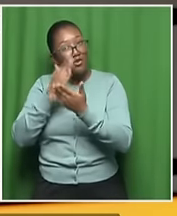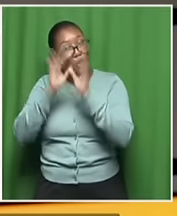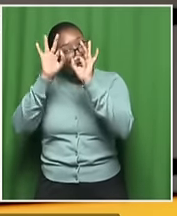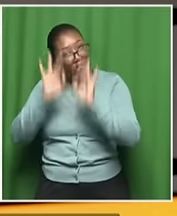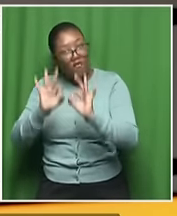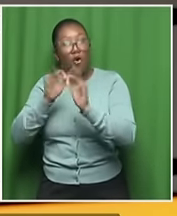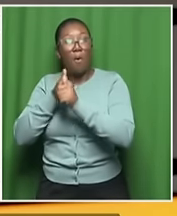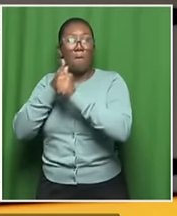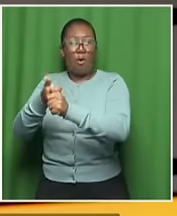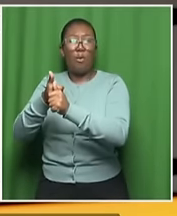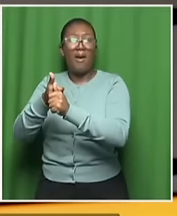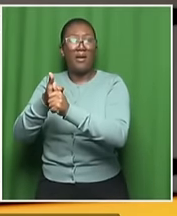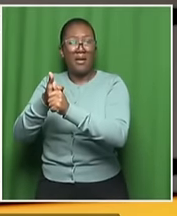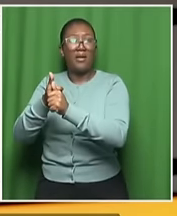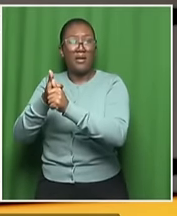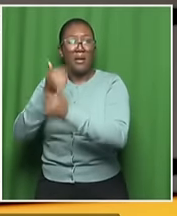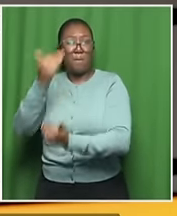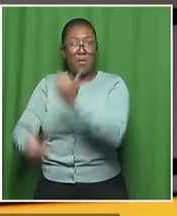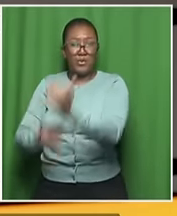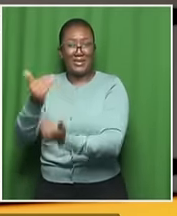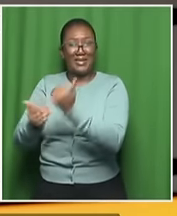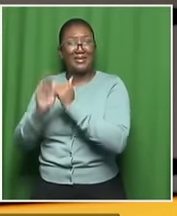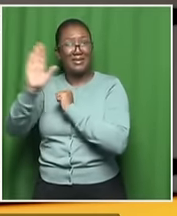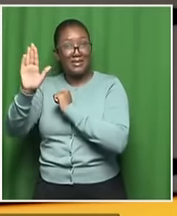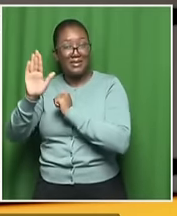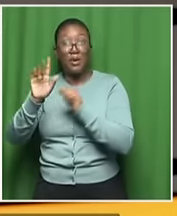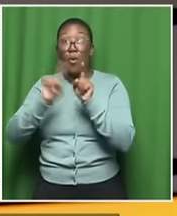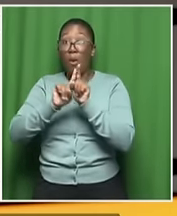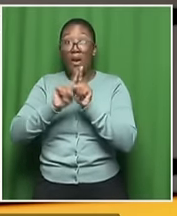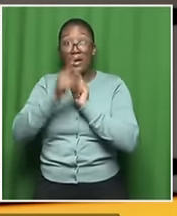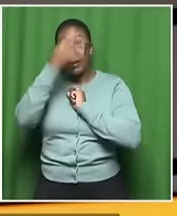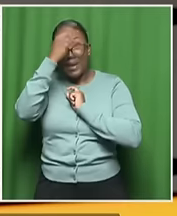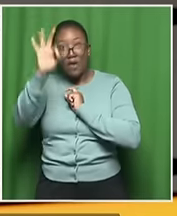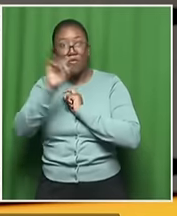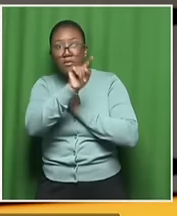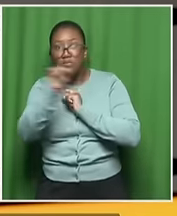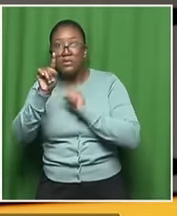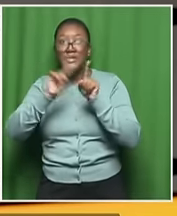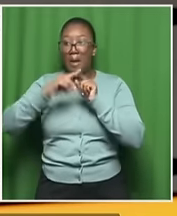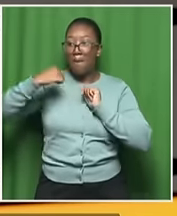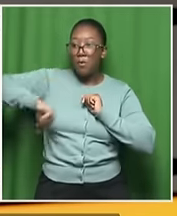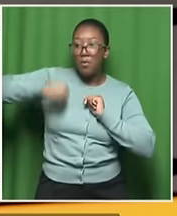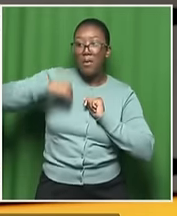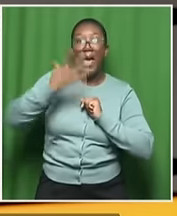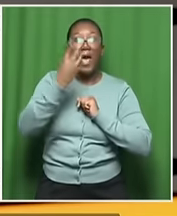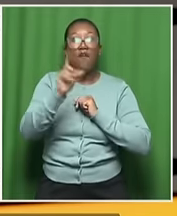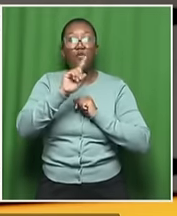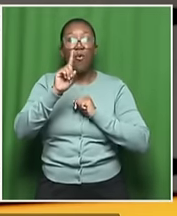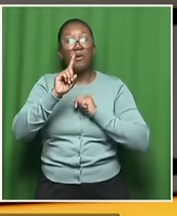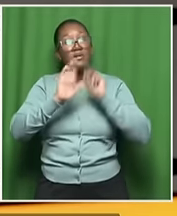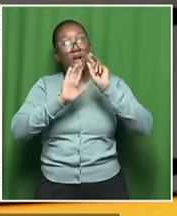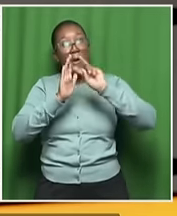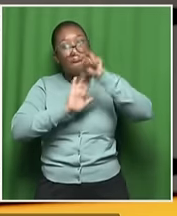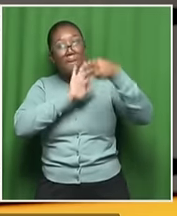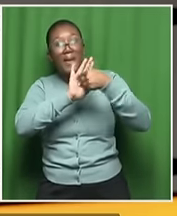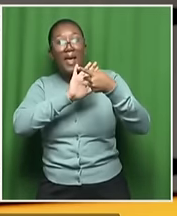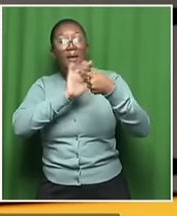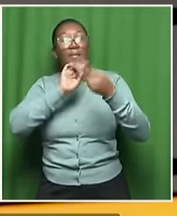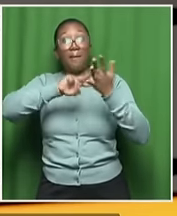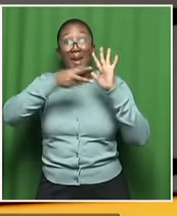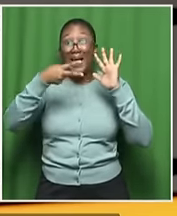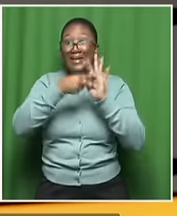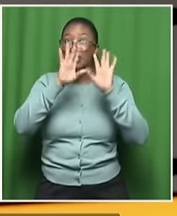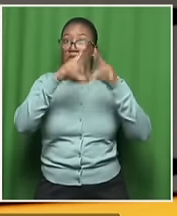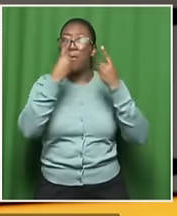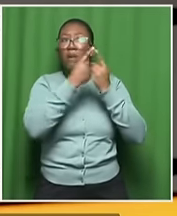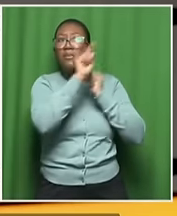ordinarily because you have a planning department in each and every municipality. And the Freedom Front Plus says,